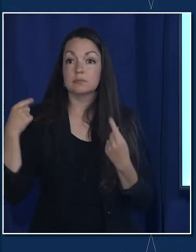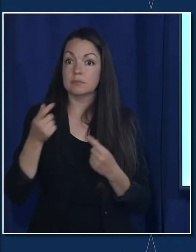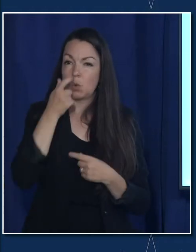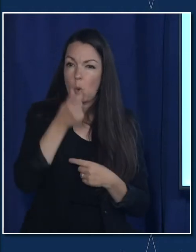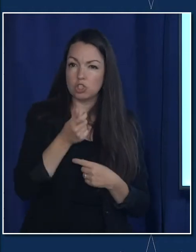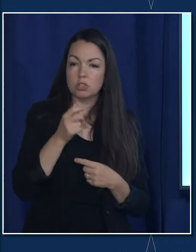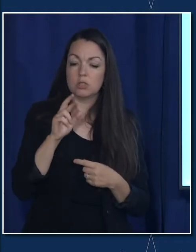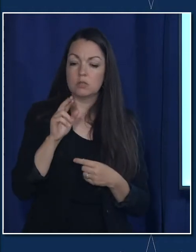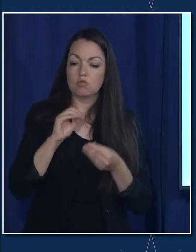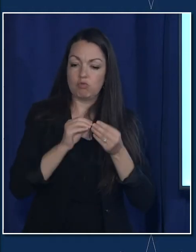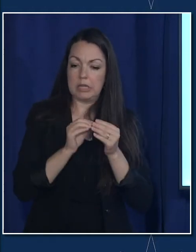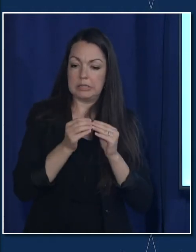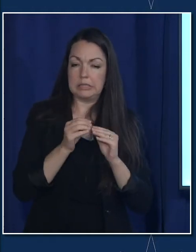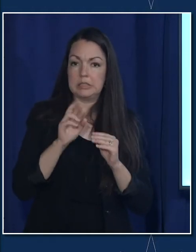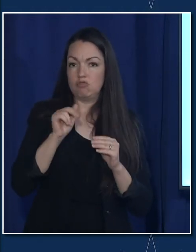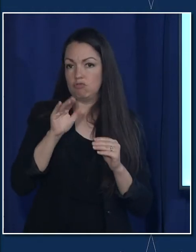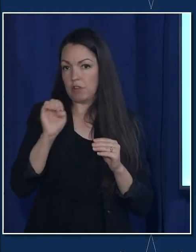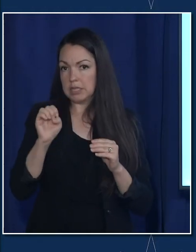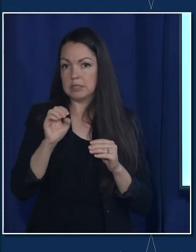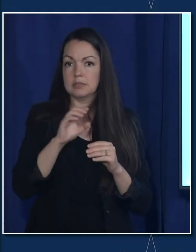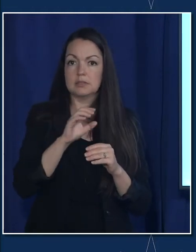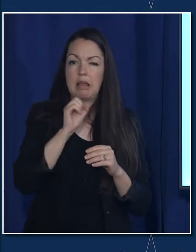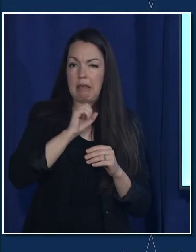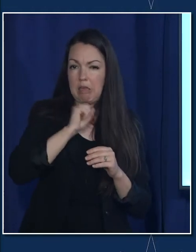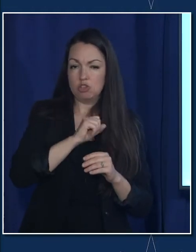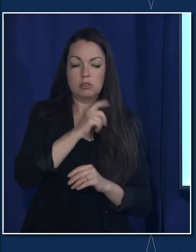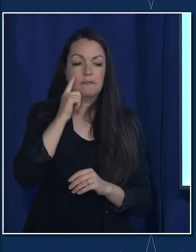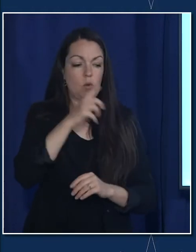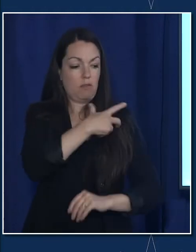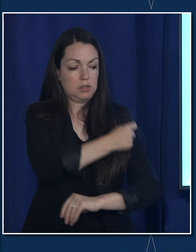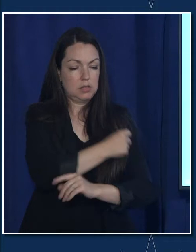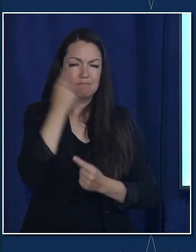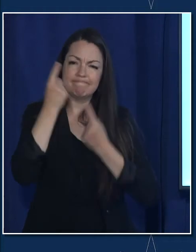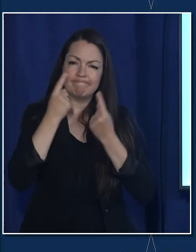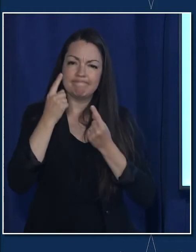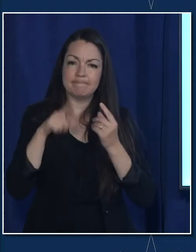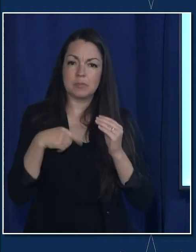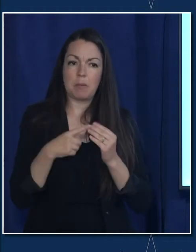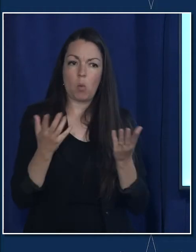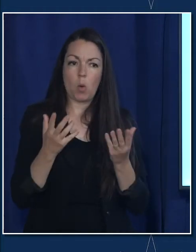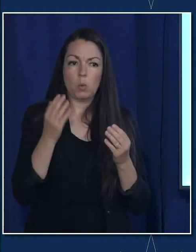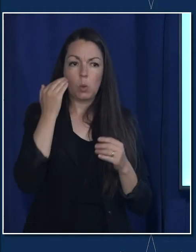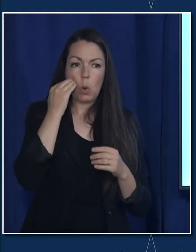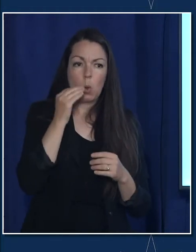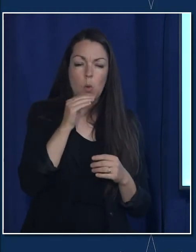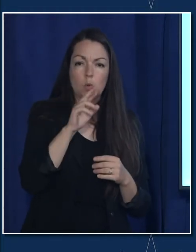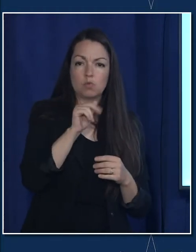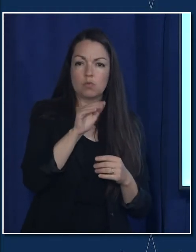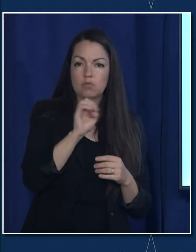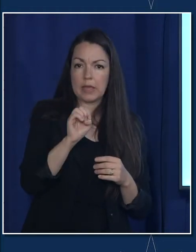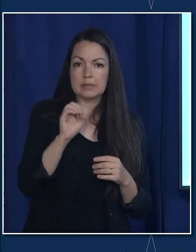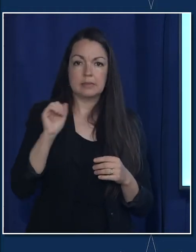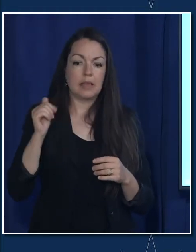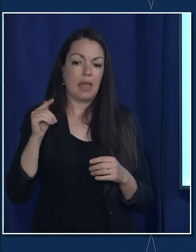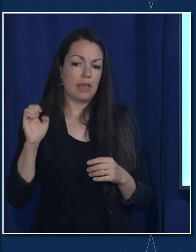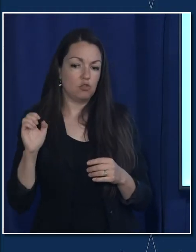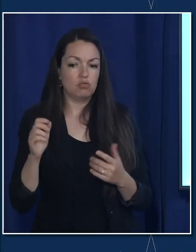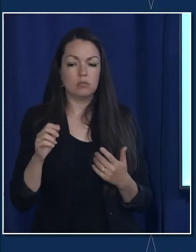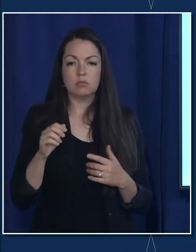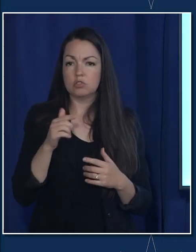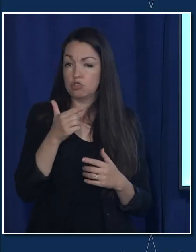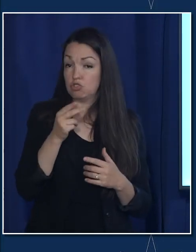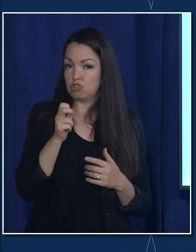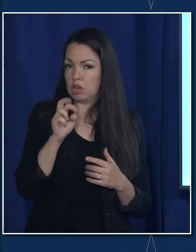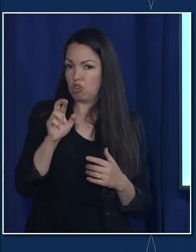of vaccination among race and age, obviously. I'm curious about what we know about race, age, and gender together. I've been hearing anecdotally in